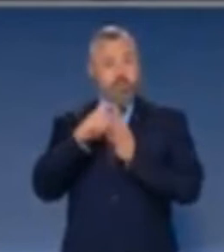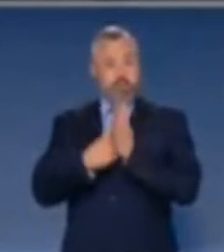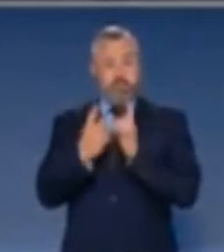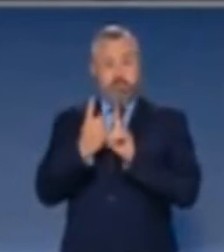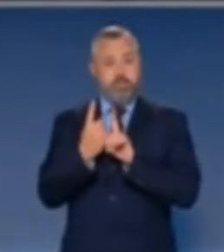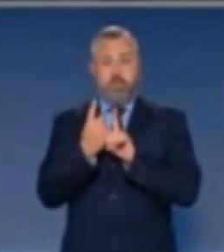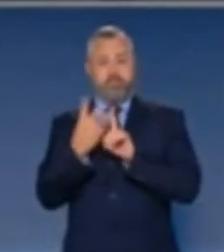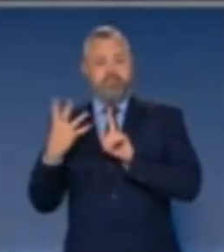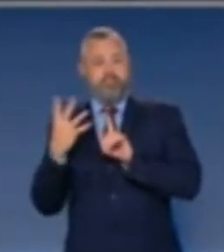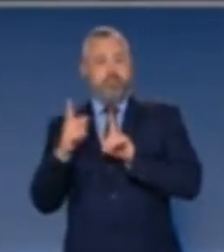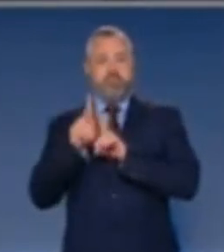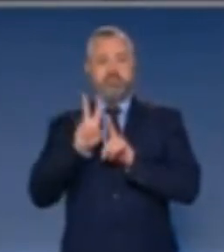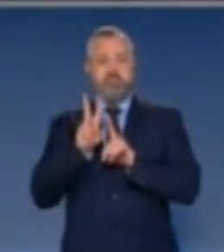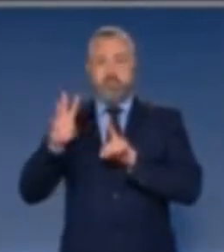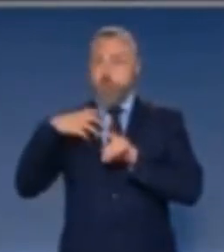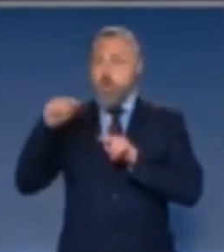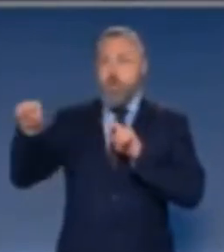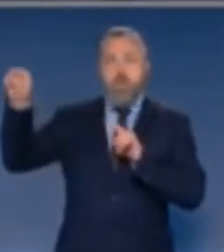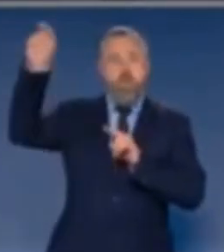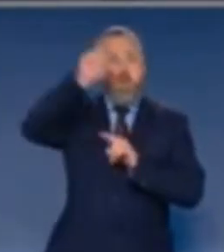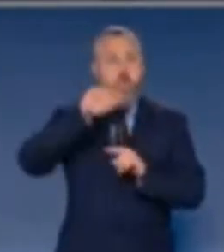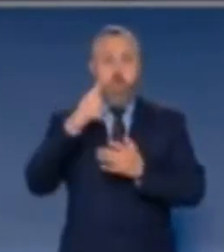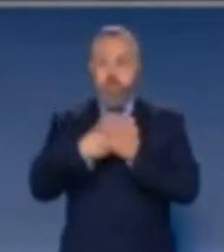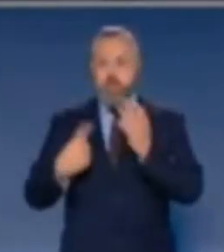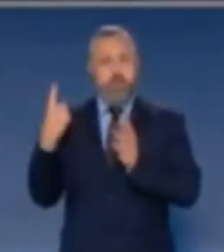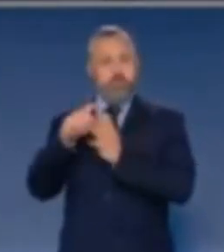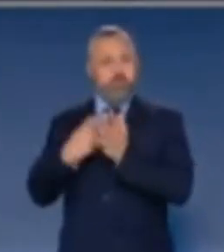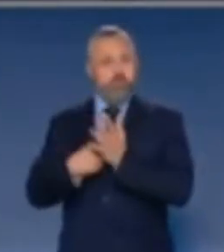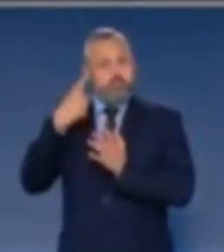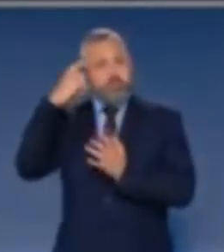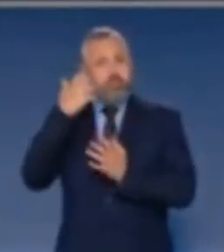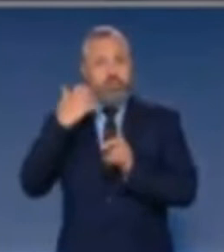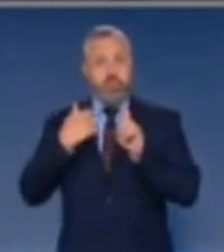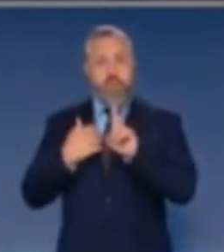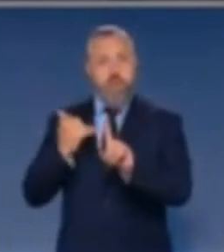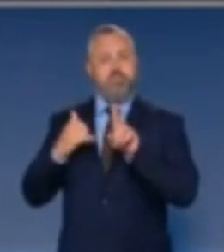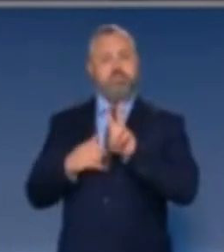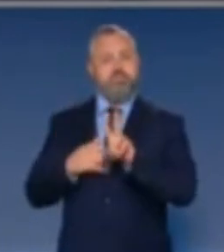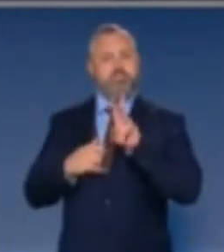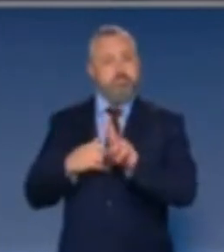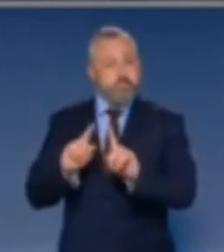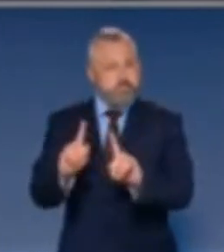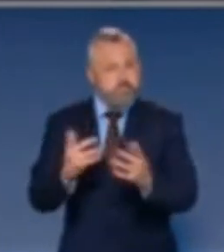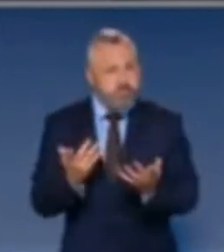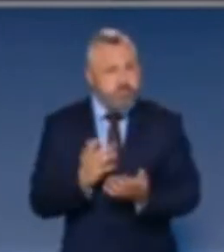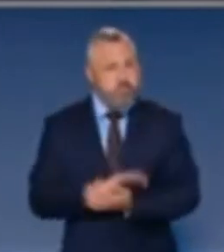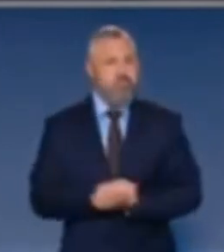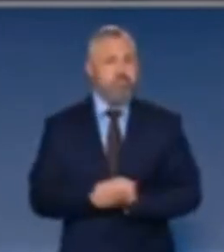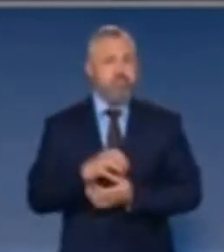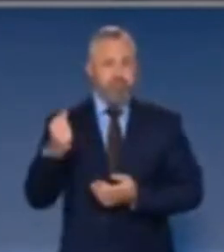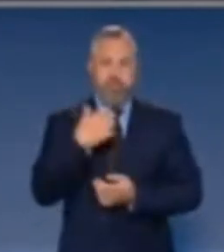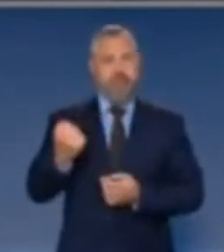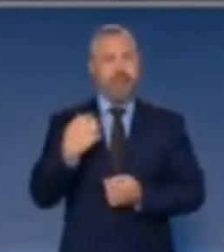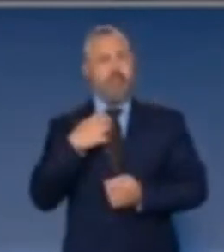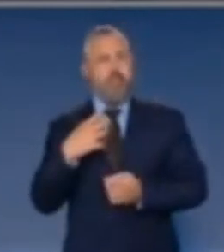the rollout from here on inwards? And to you, Minister, was there not already some sort of protocol around